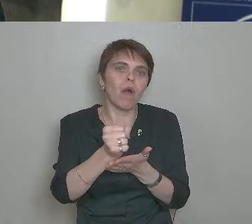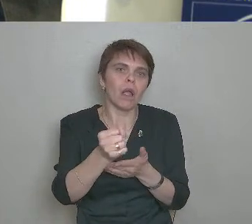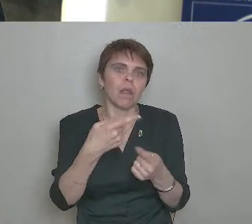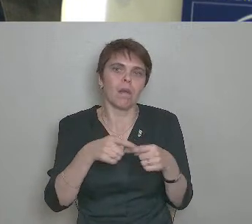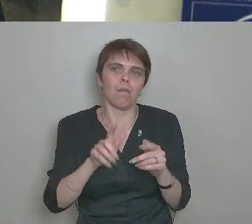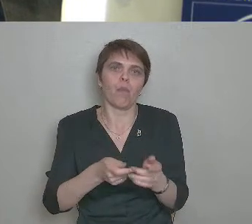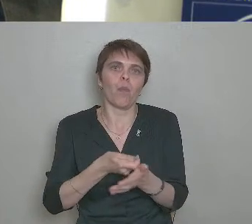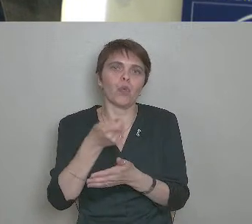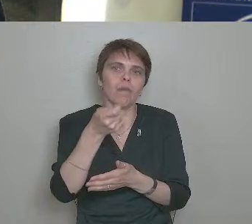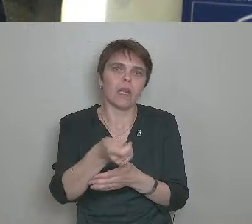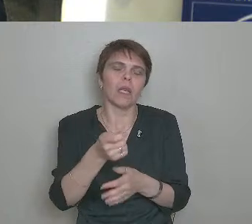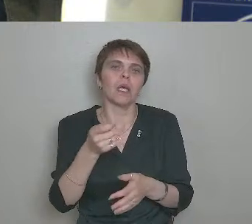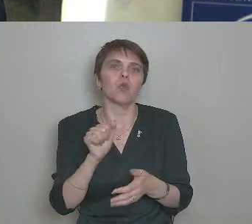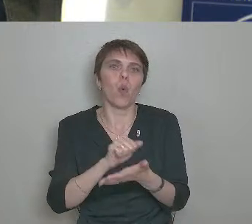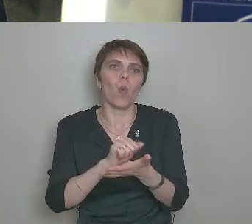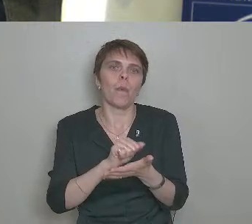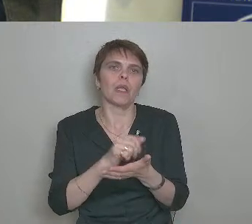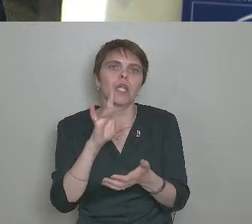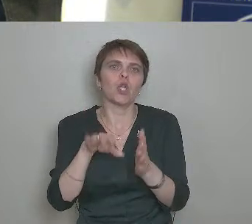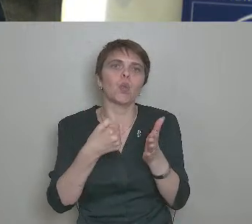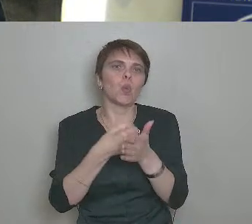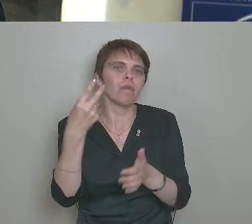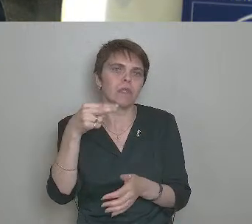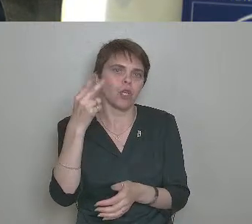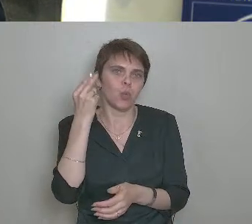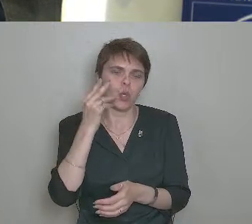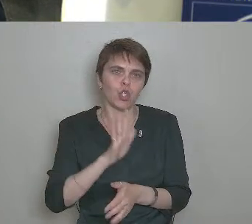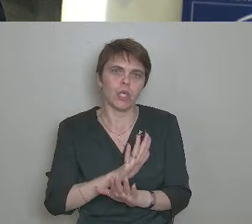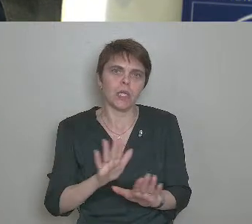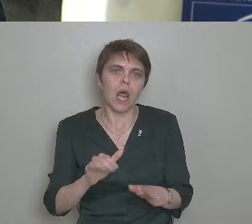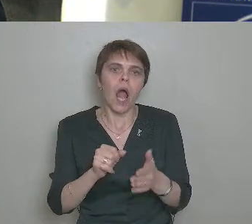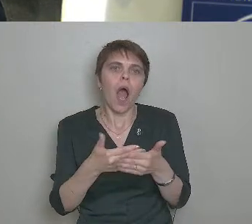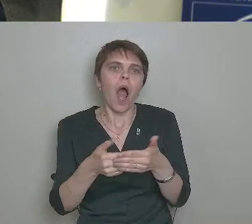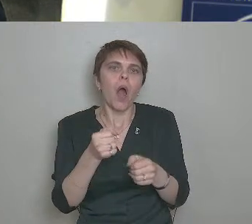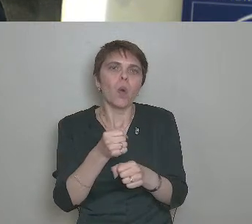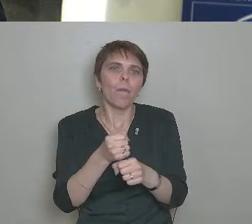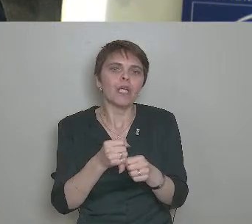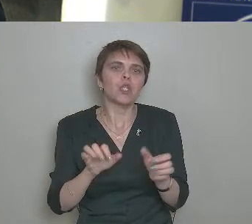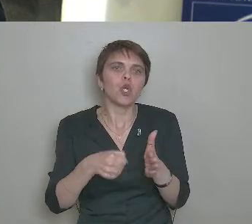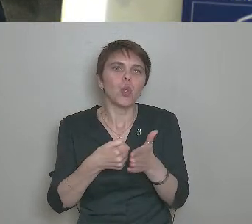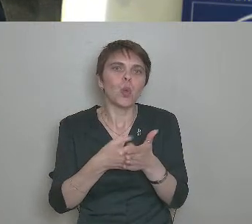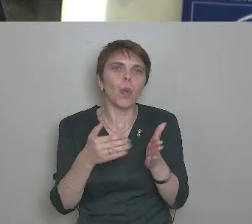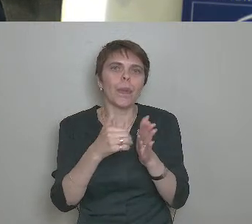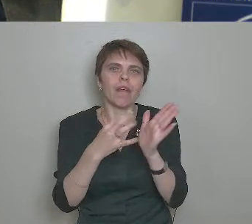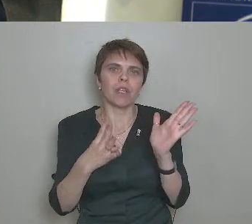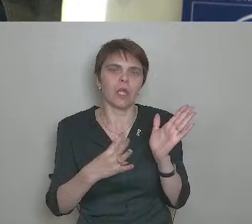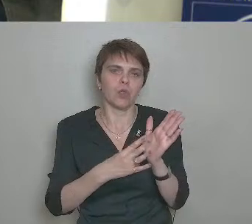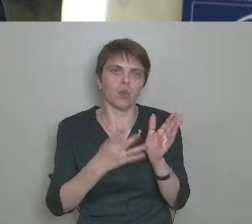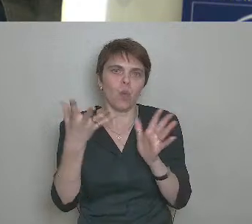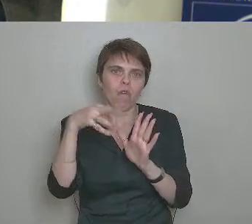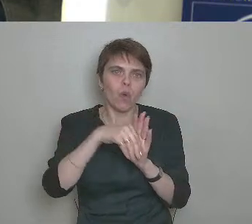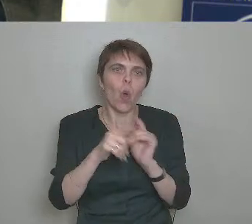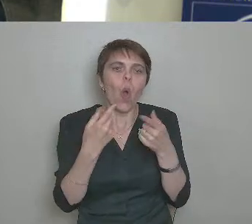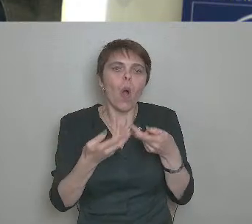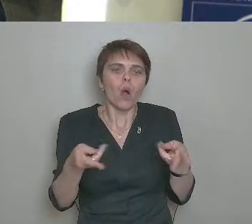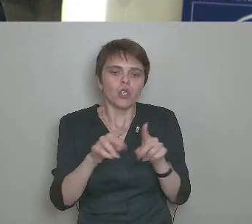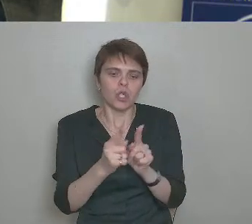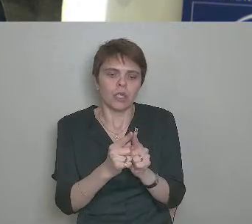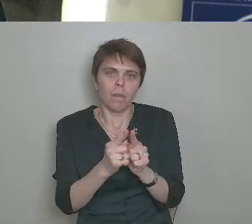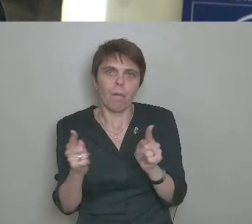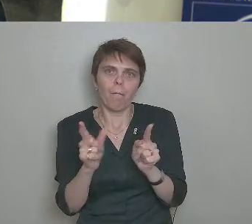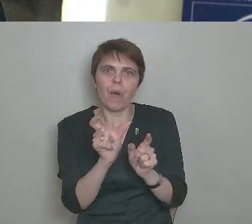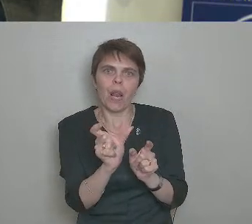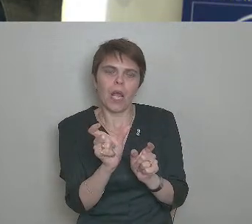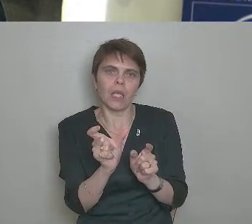if somebody wants to run, not to wait until the 20th. You have to do that 19th the latest